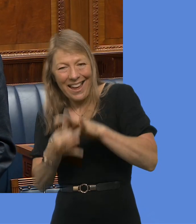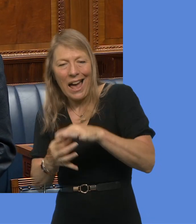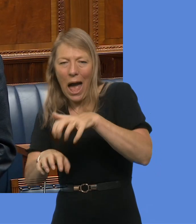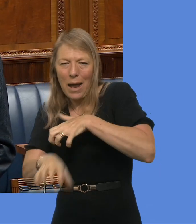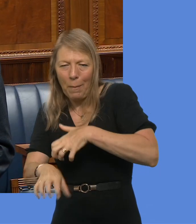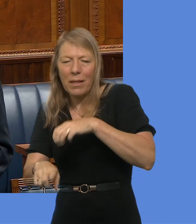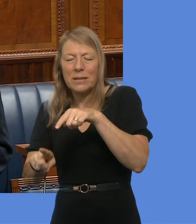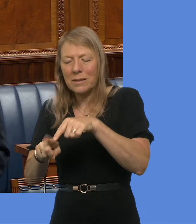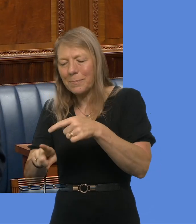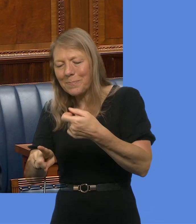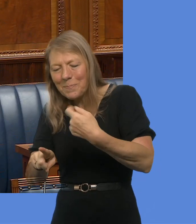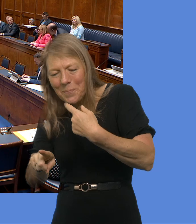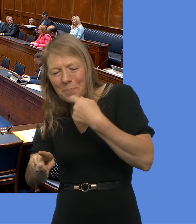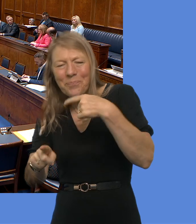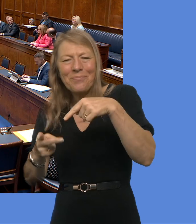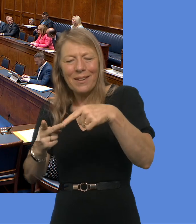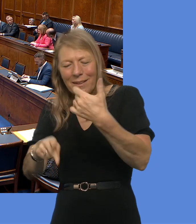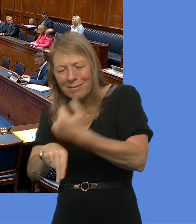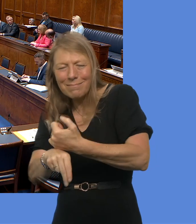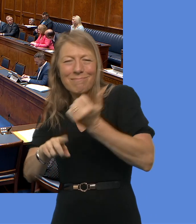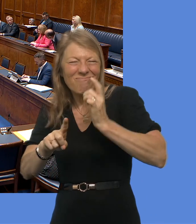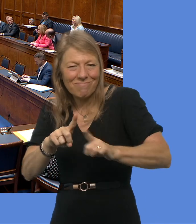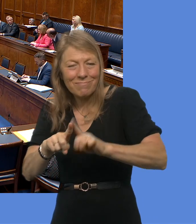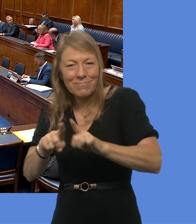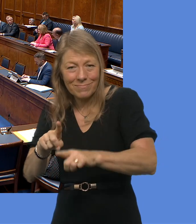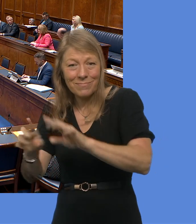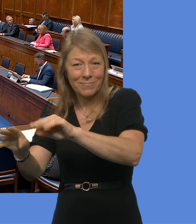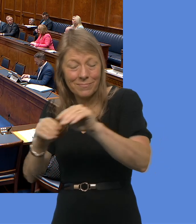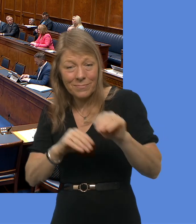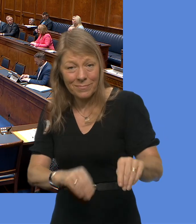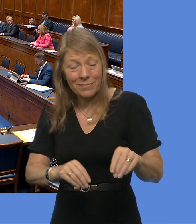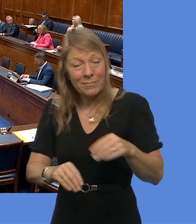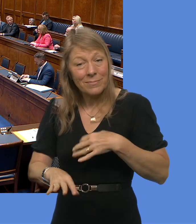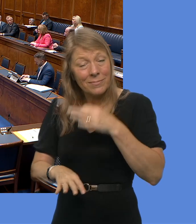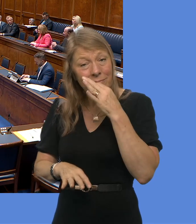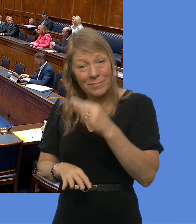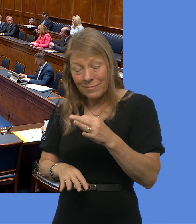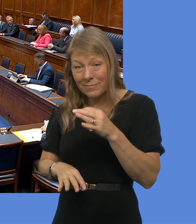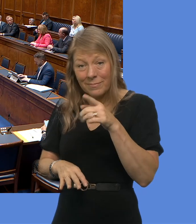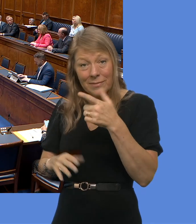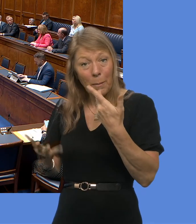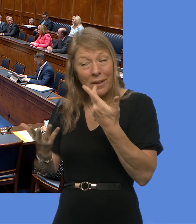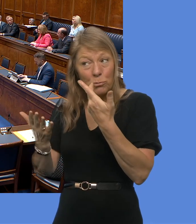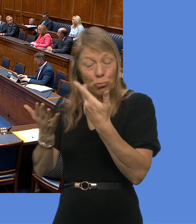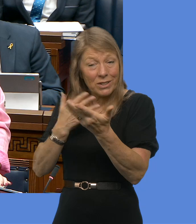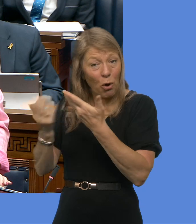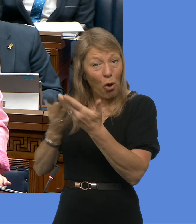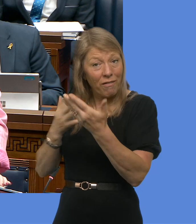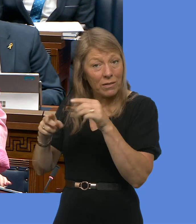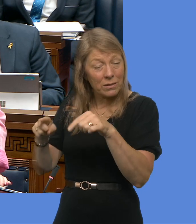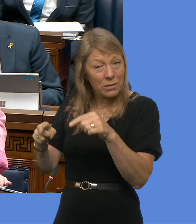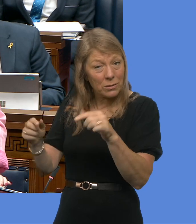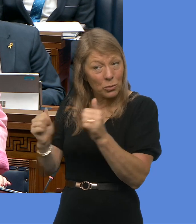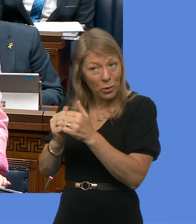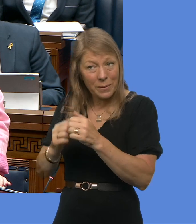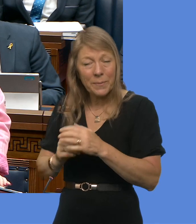made any efforts to resolve this, as far as she's aware? the member for his question. Yes, of course, we've